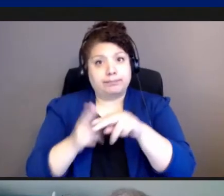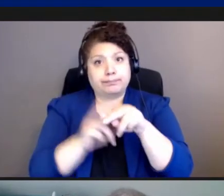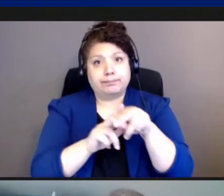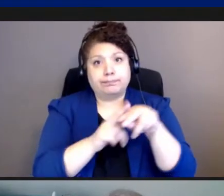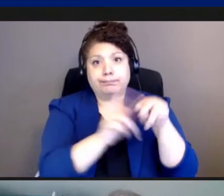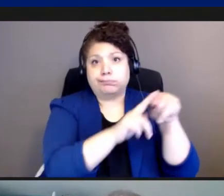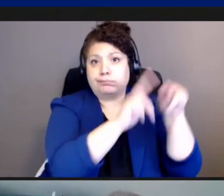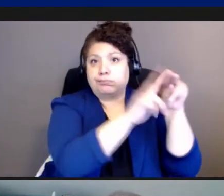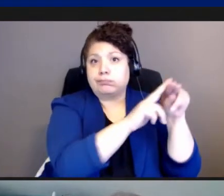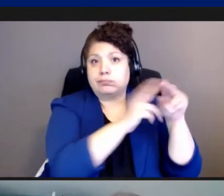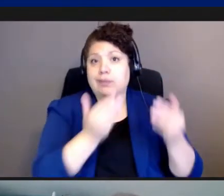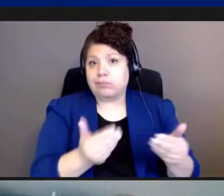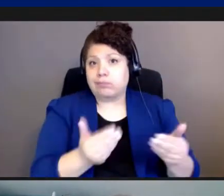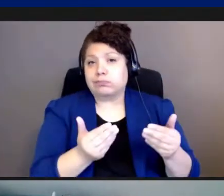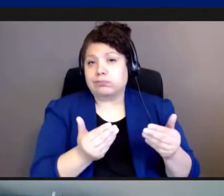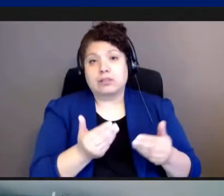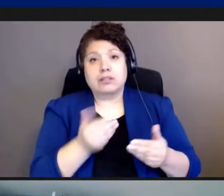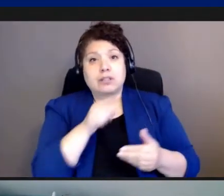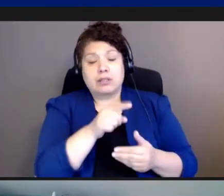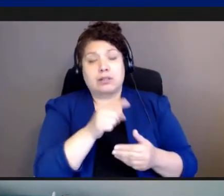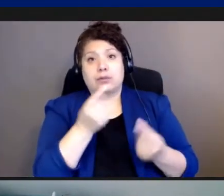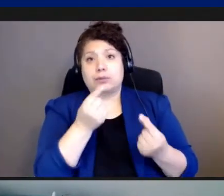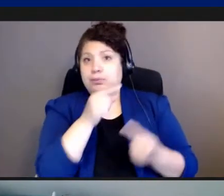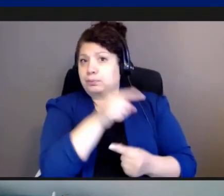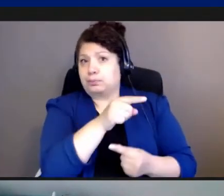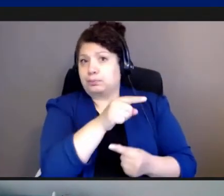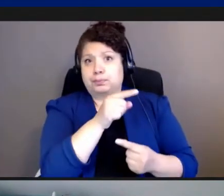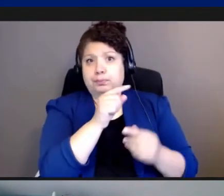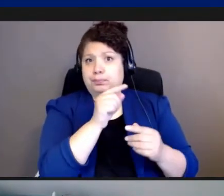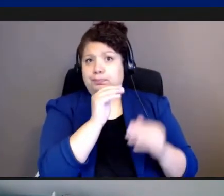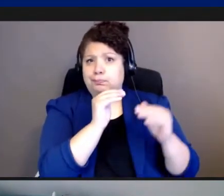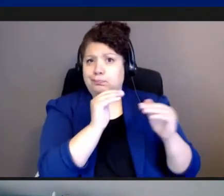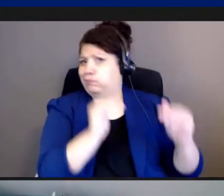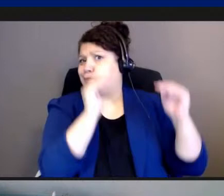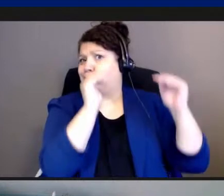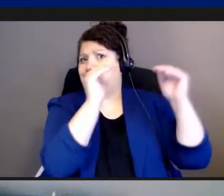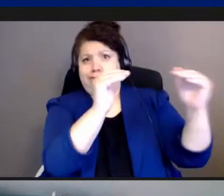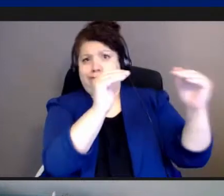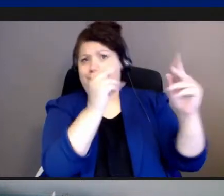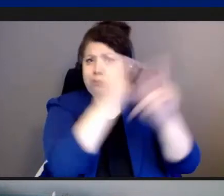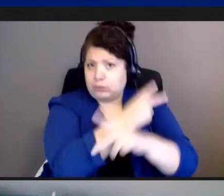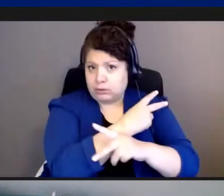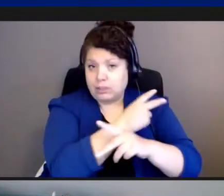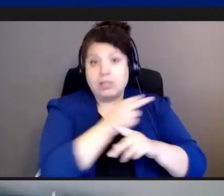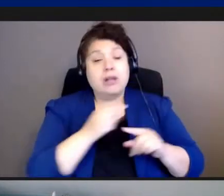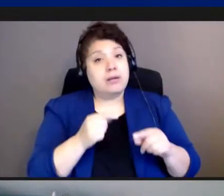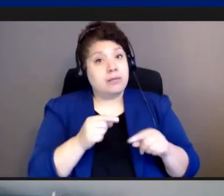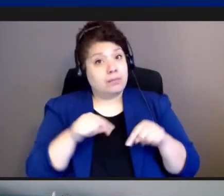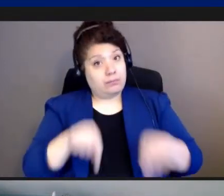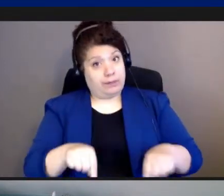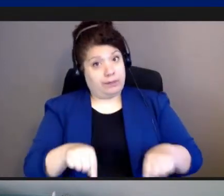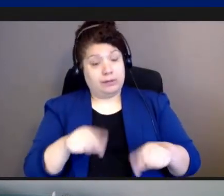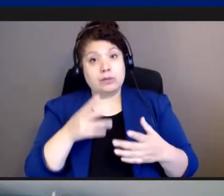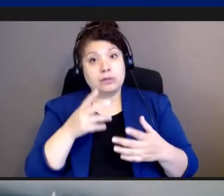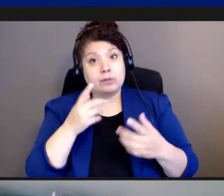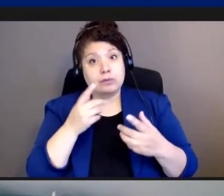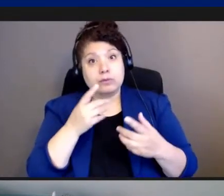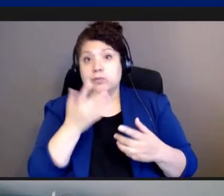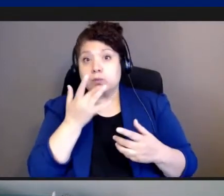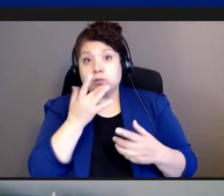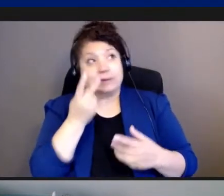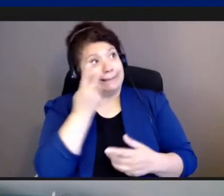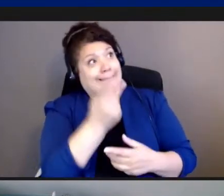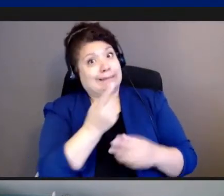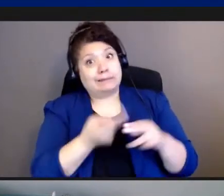of cases setting new records. As I said, this is not the direction we want and need to go.